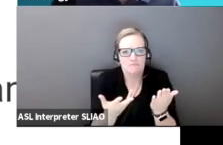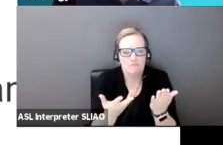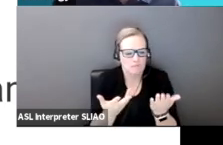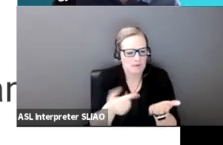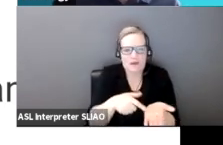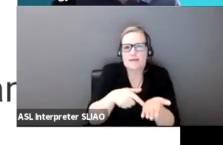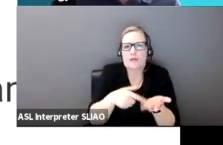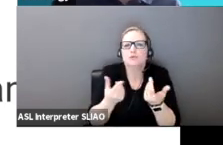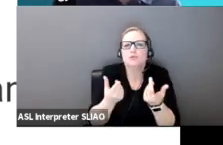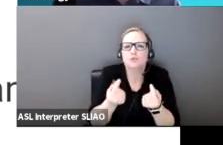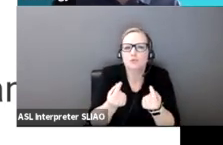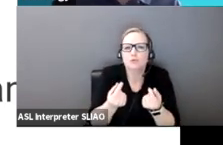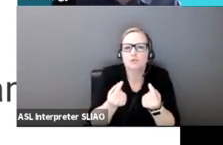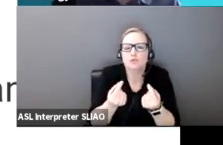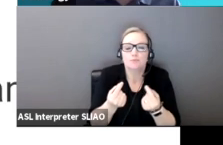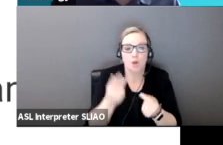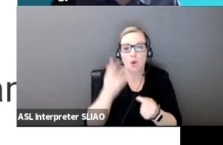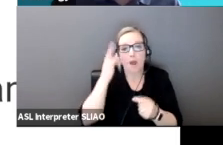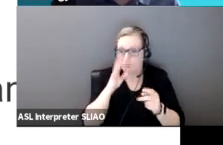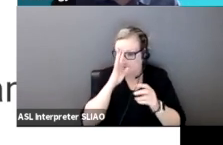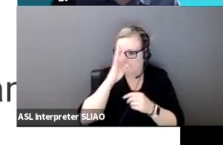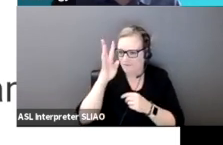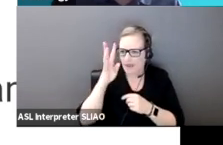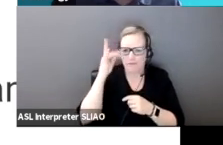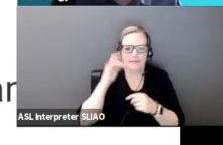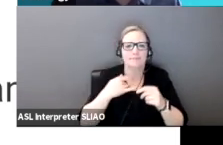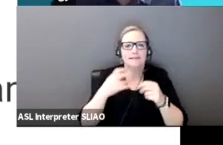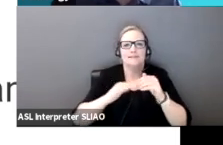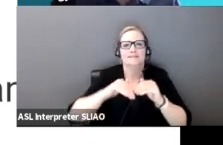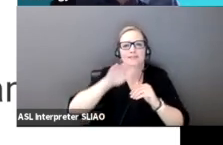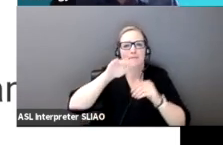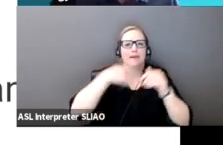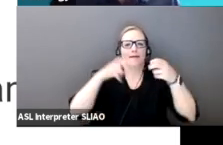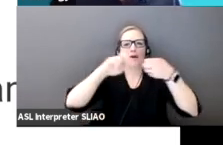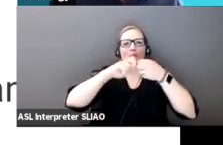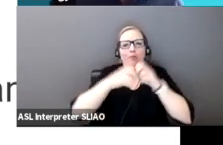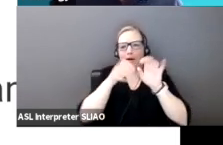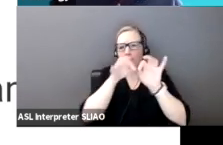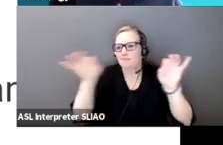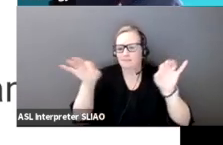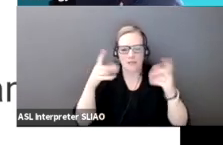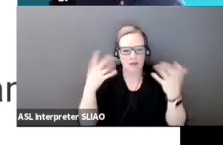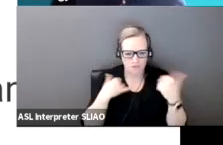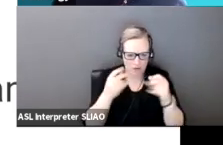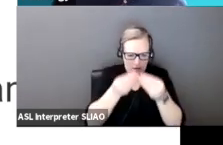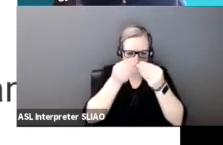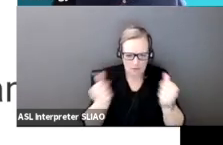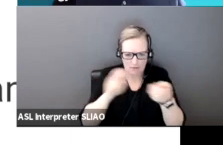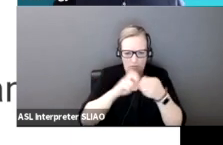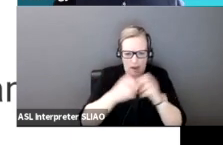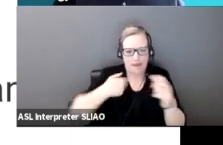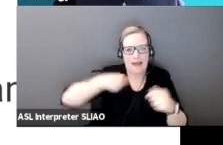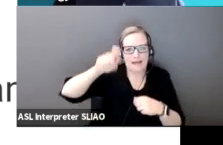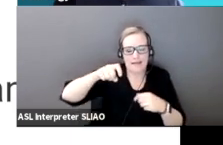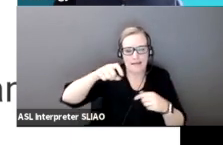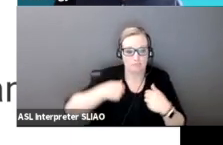your problem statement to your end result. It has to be a recipe that someone who is knowledgeable